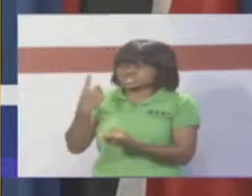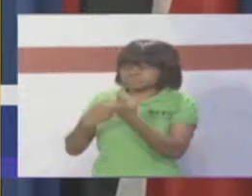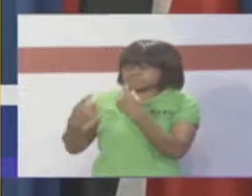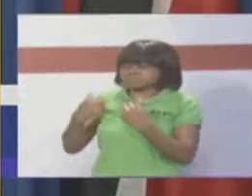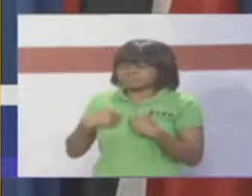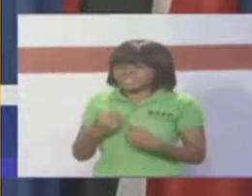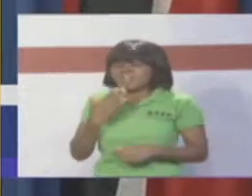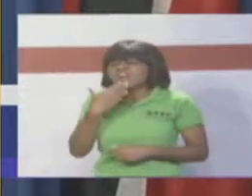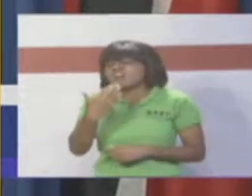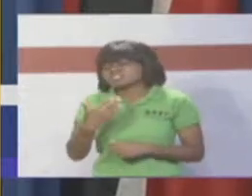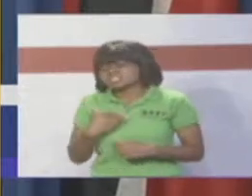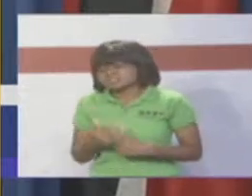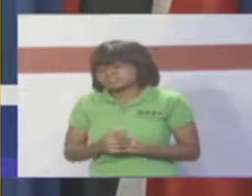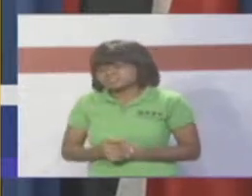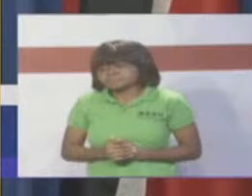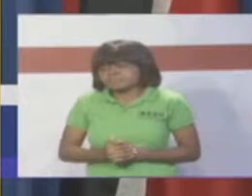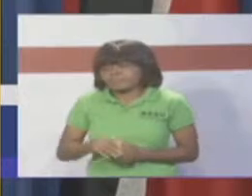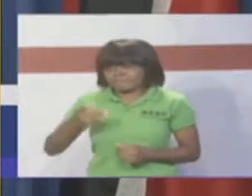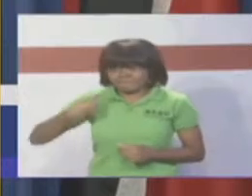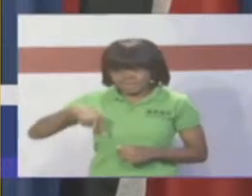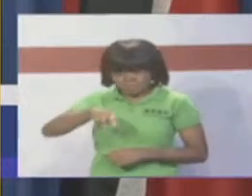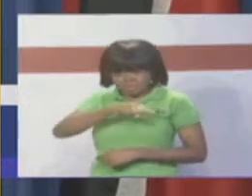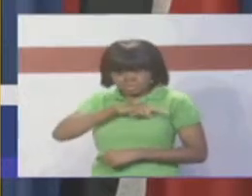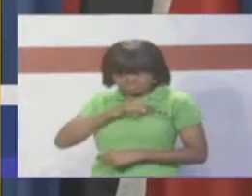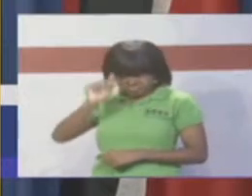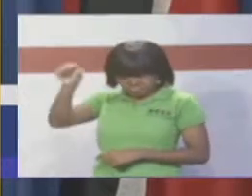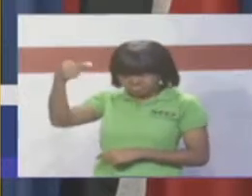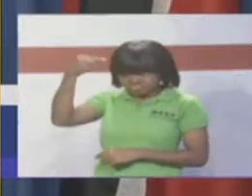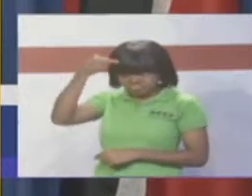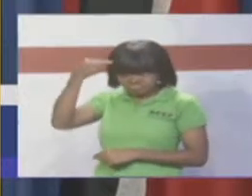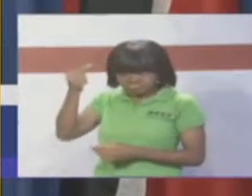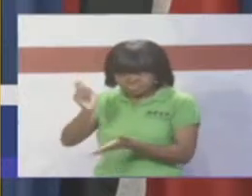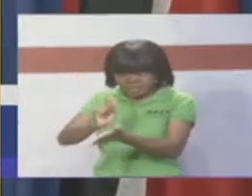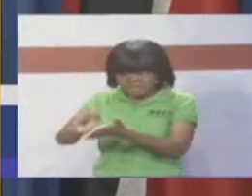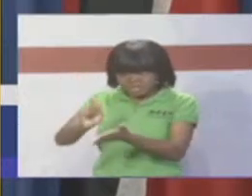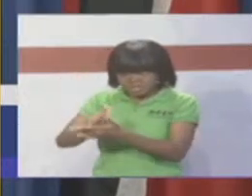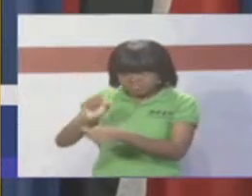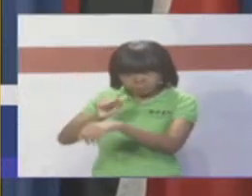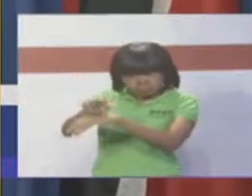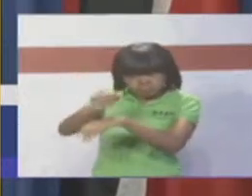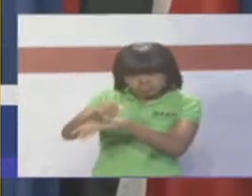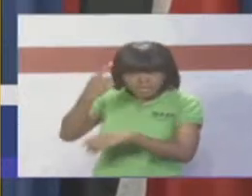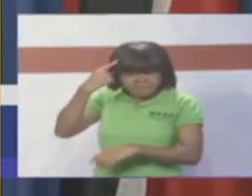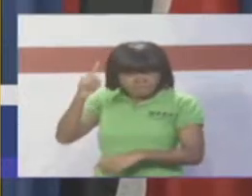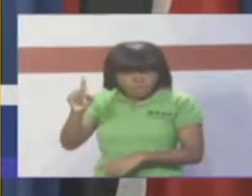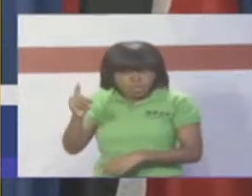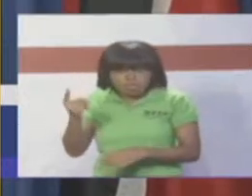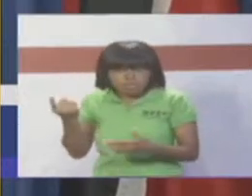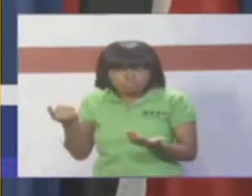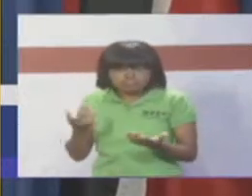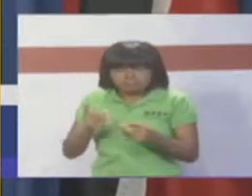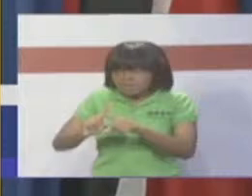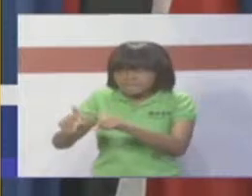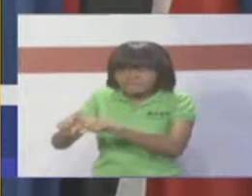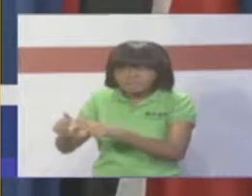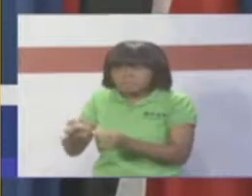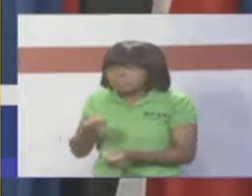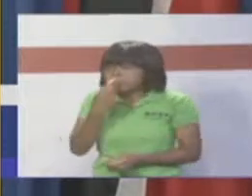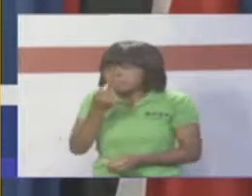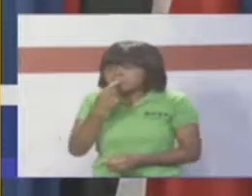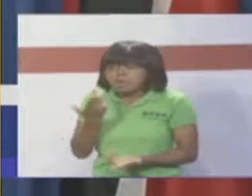medication that is to come, because some manufacturers are saying that they have